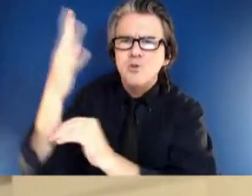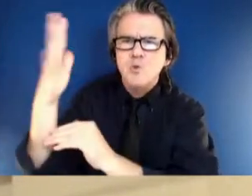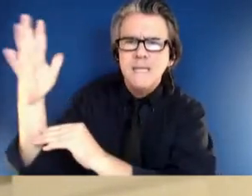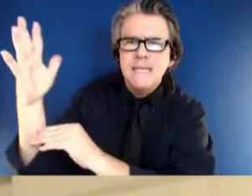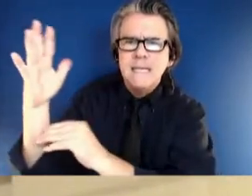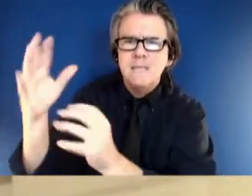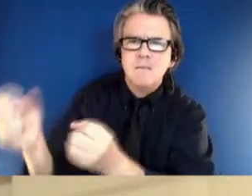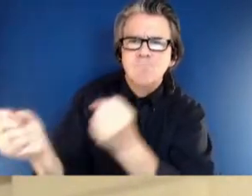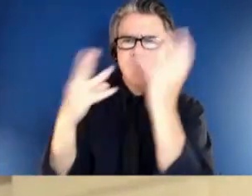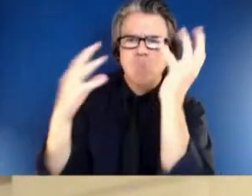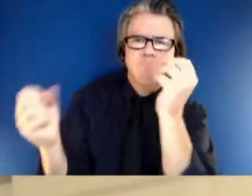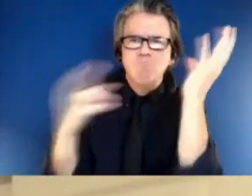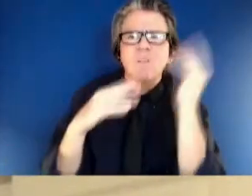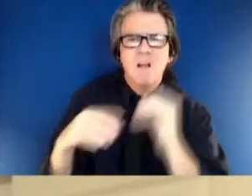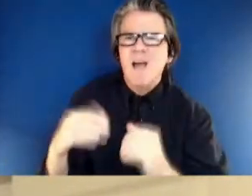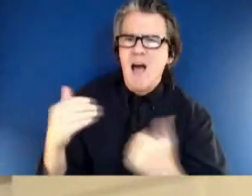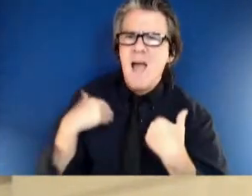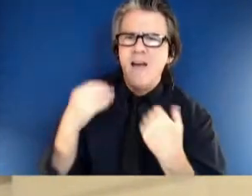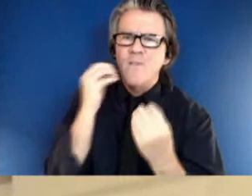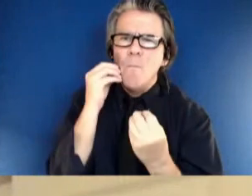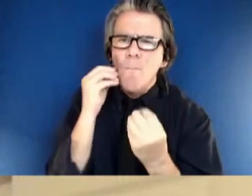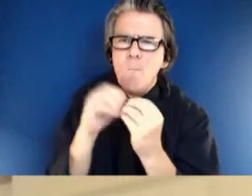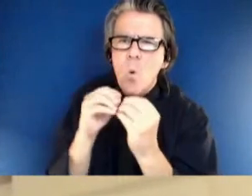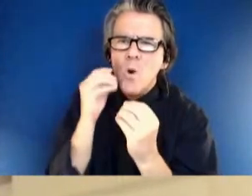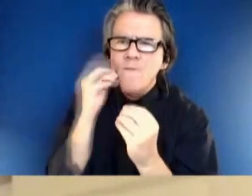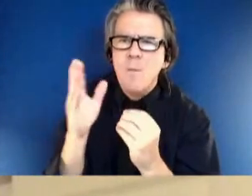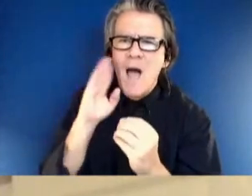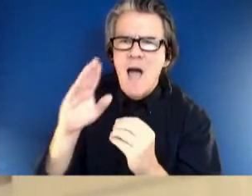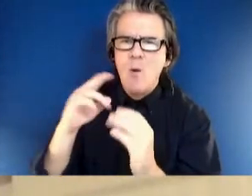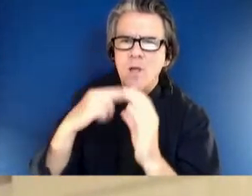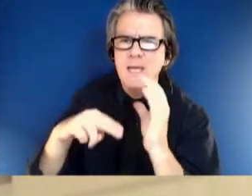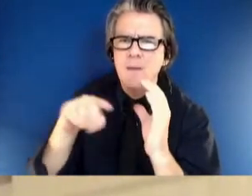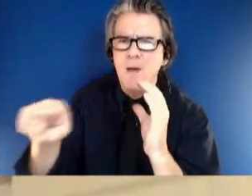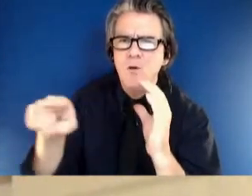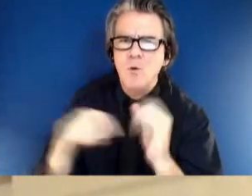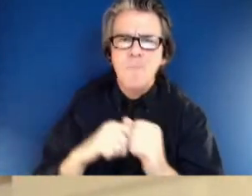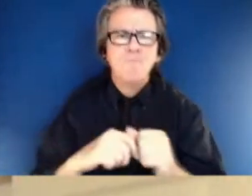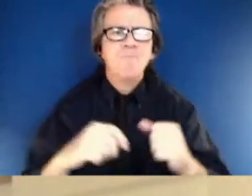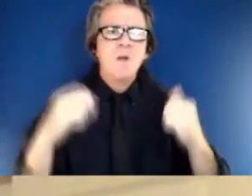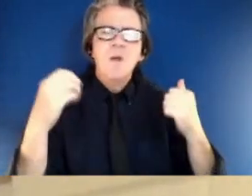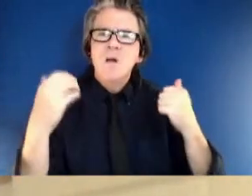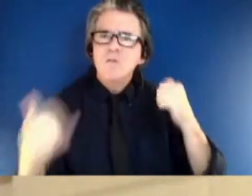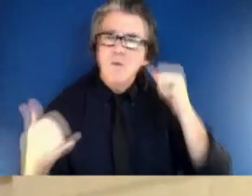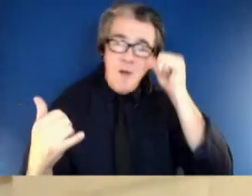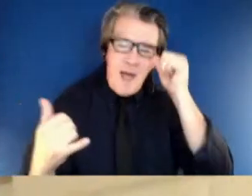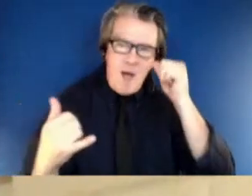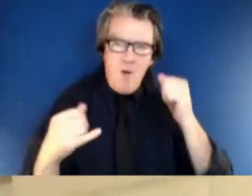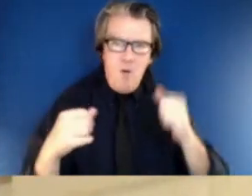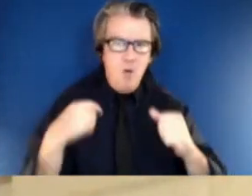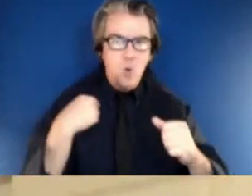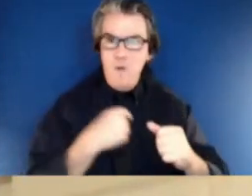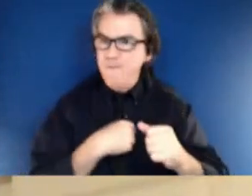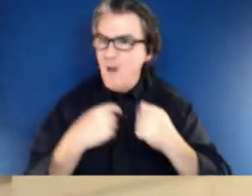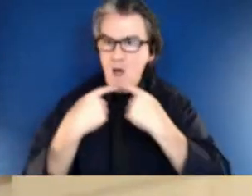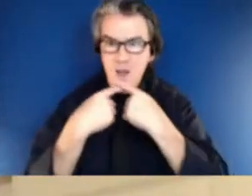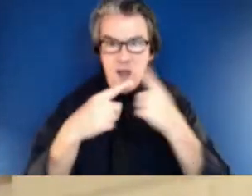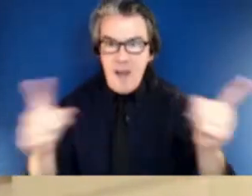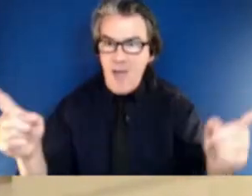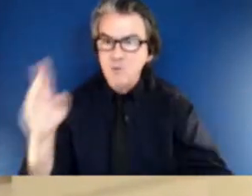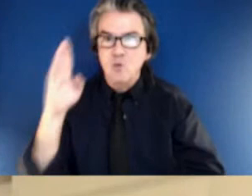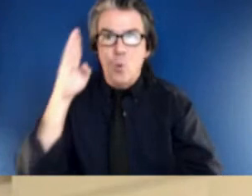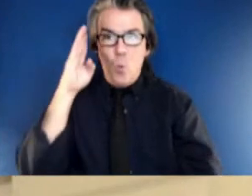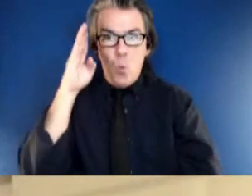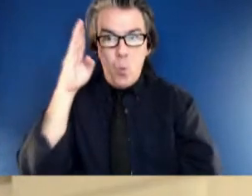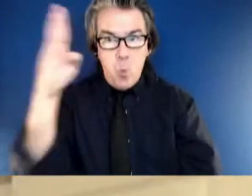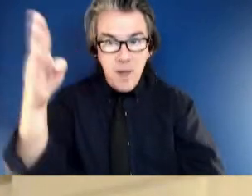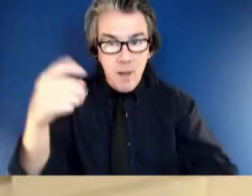to remind folks that the power safety shutoff has not been, the decision to initiate a power safety shutoff has not actually been made yet. That will be